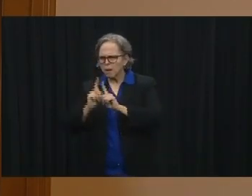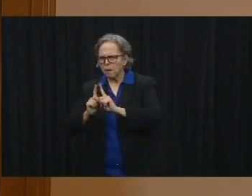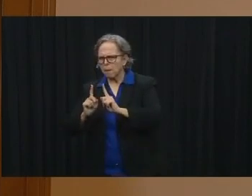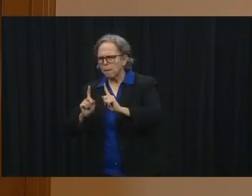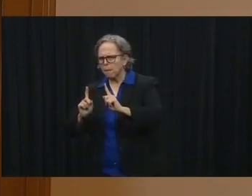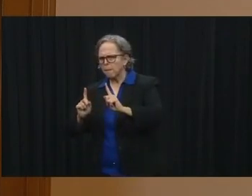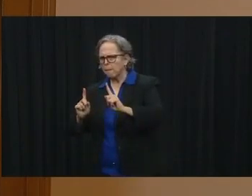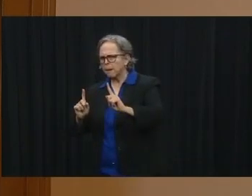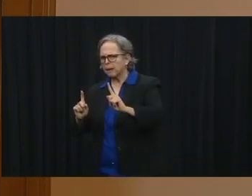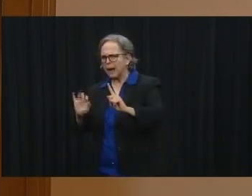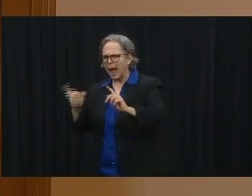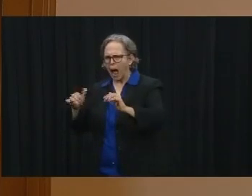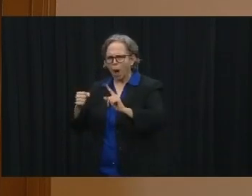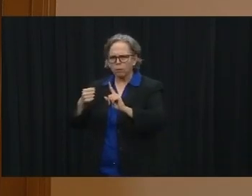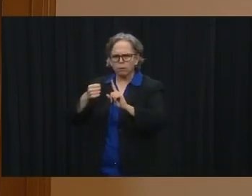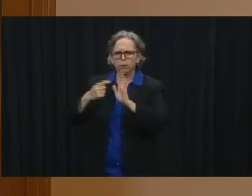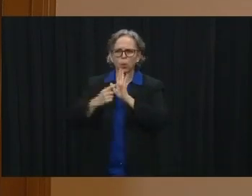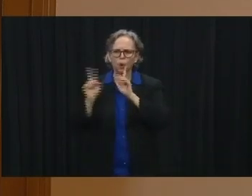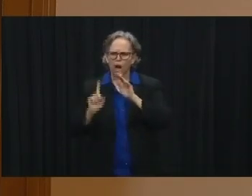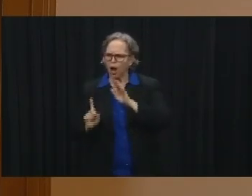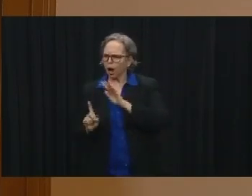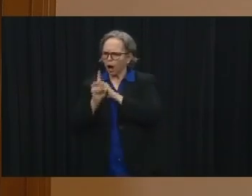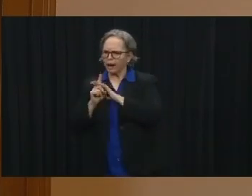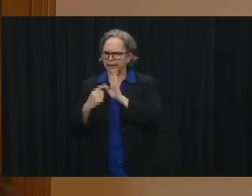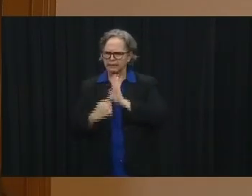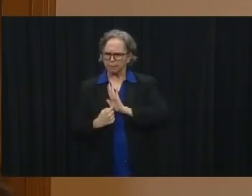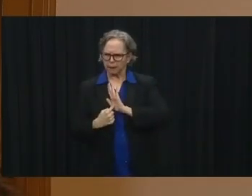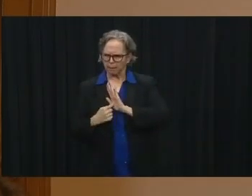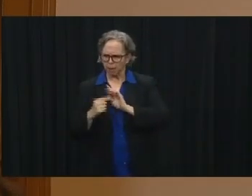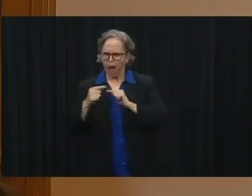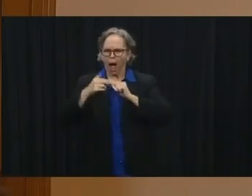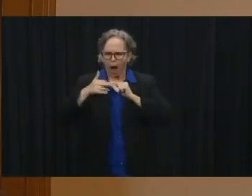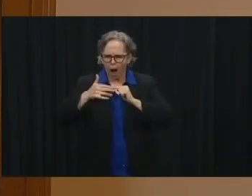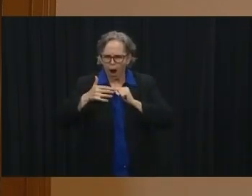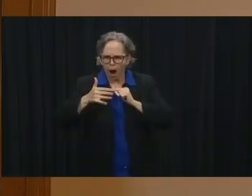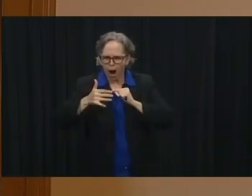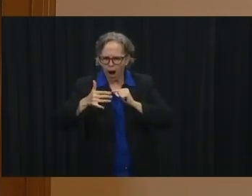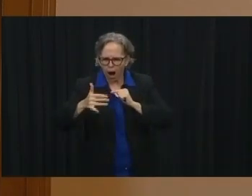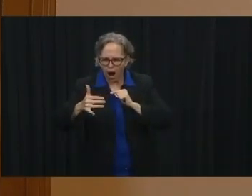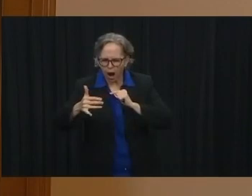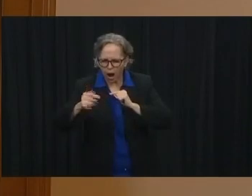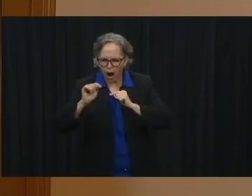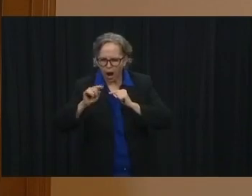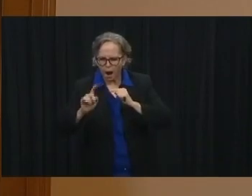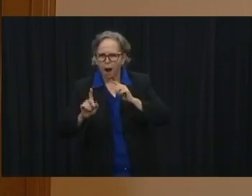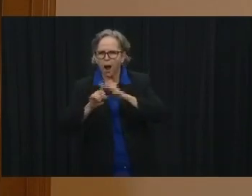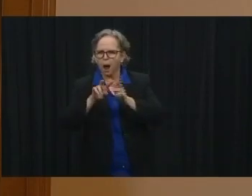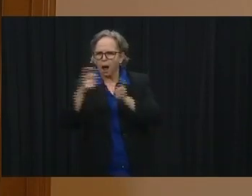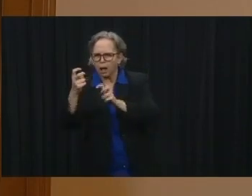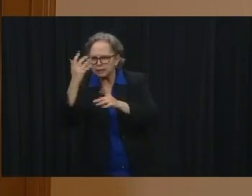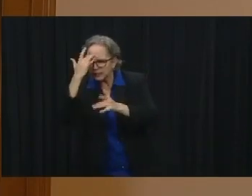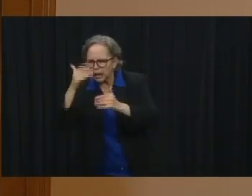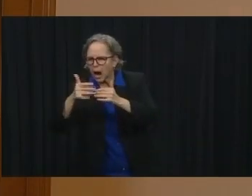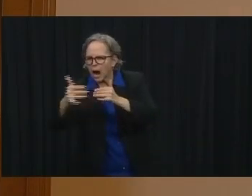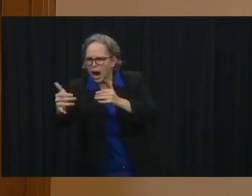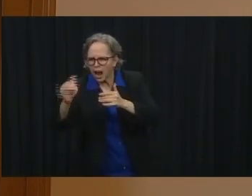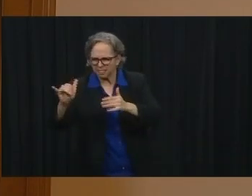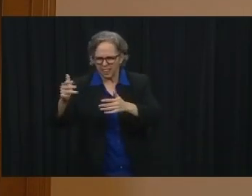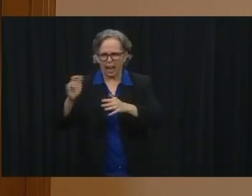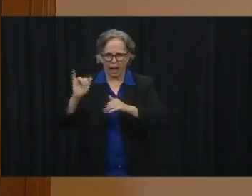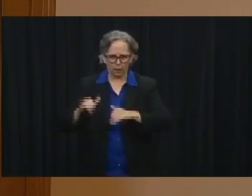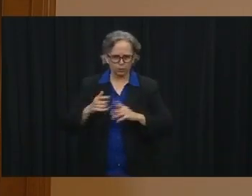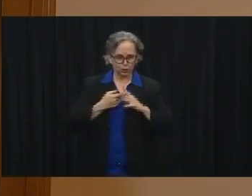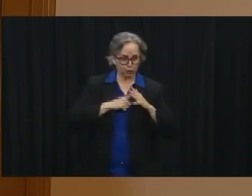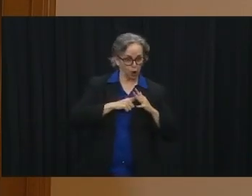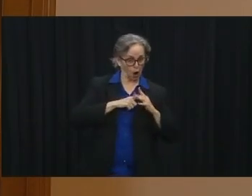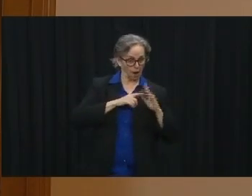date when people had symptoms. It gives us a little better understanding of when the disease was first with us, remember, all the way back in February, now